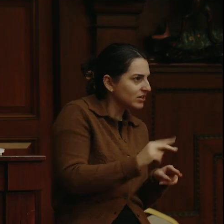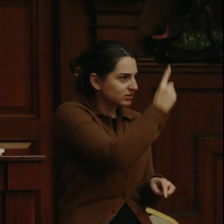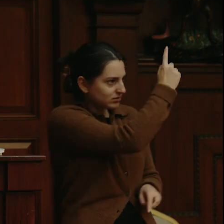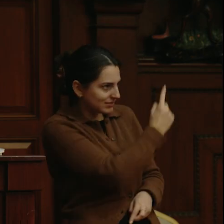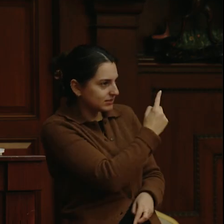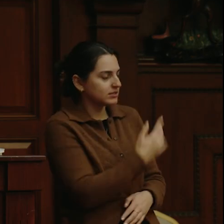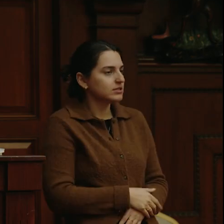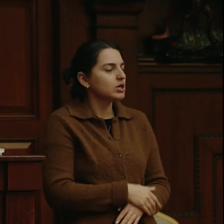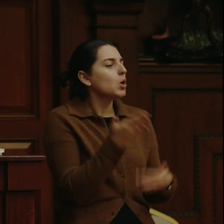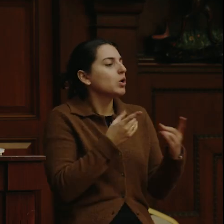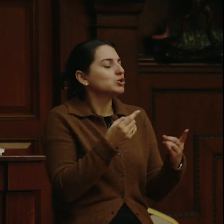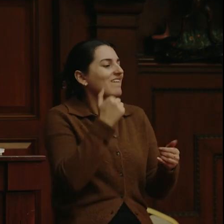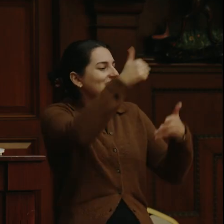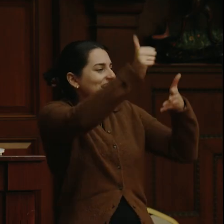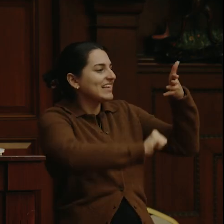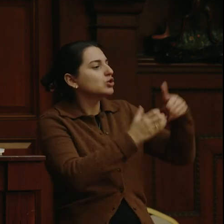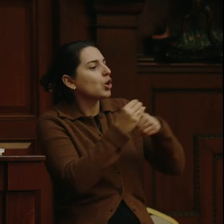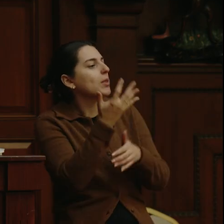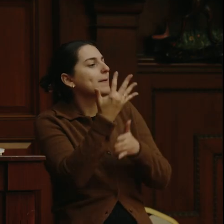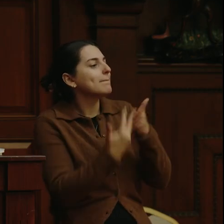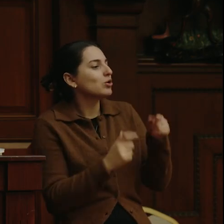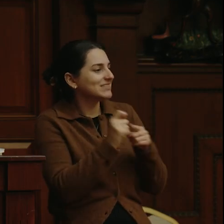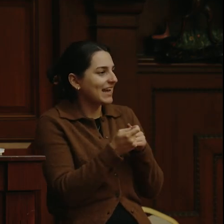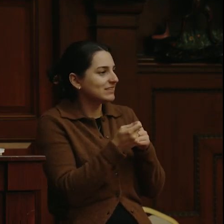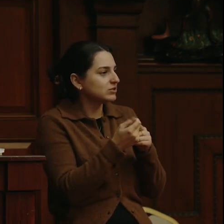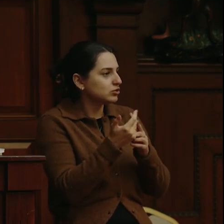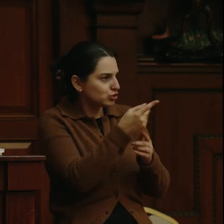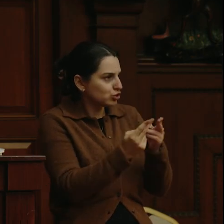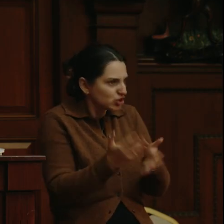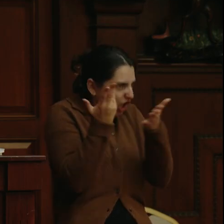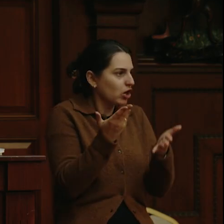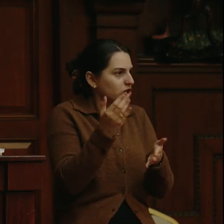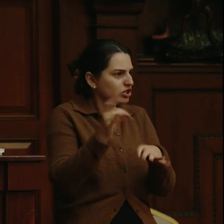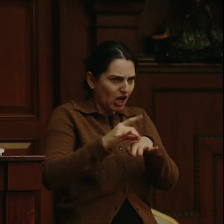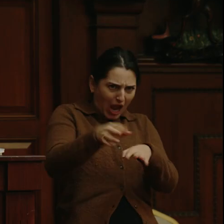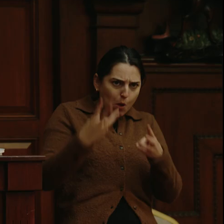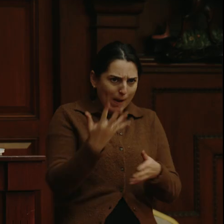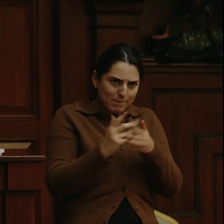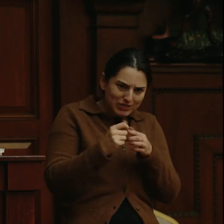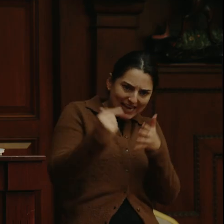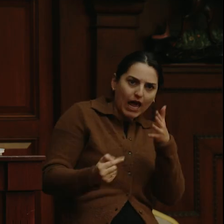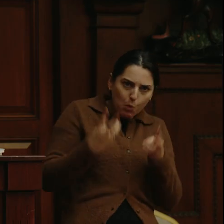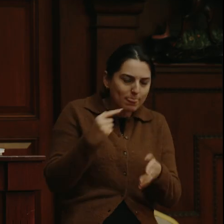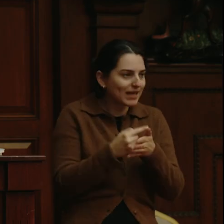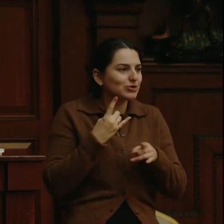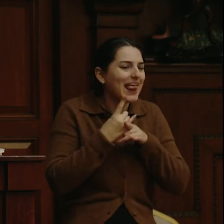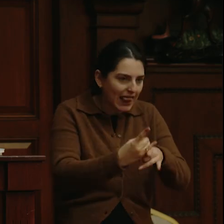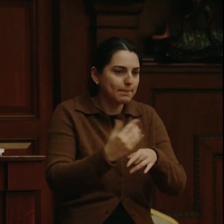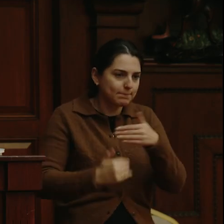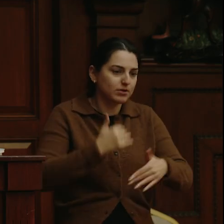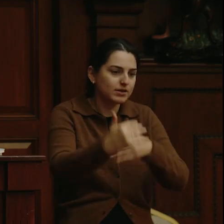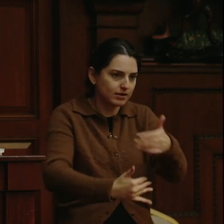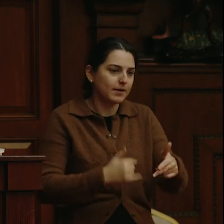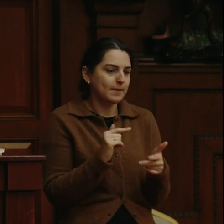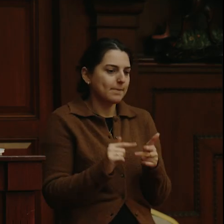what I've done here is give a list of some other blood tests that you might want to encourage your doctor to do or that can help things along. And